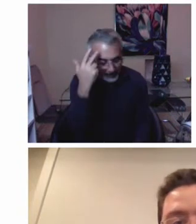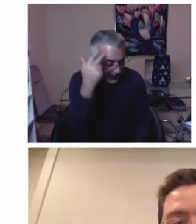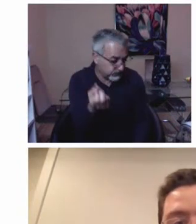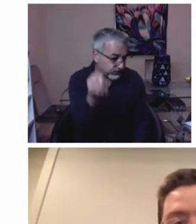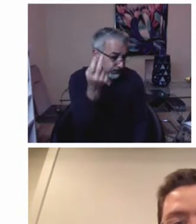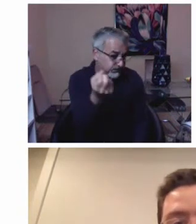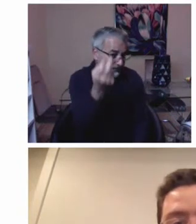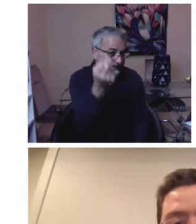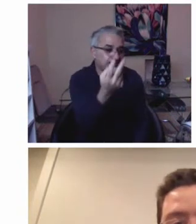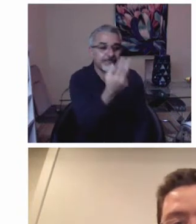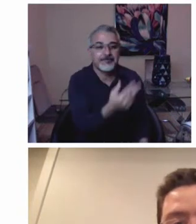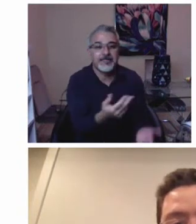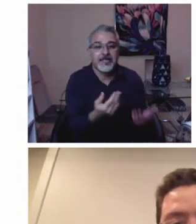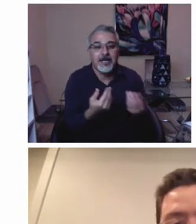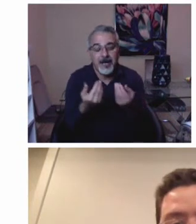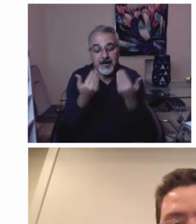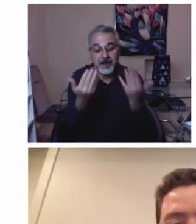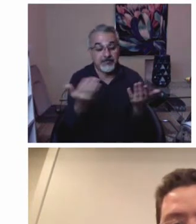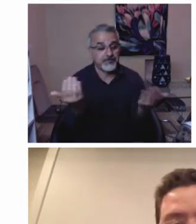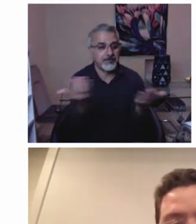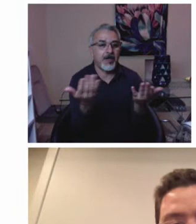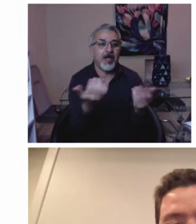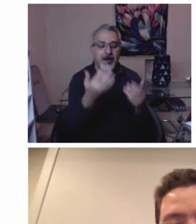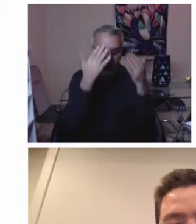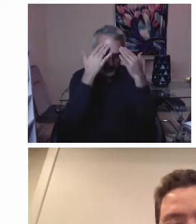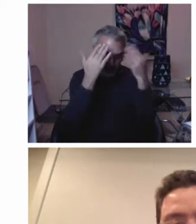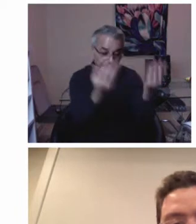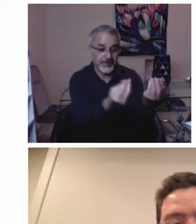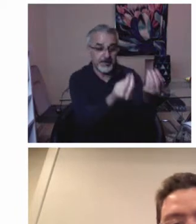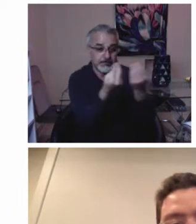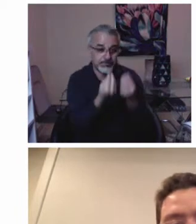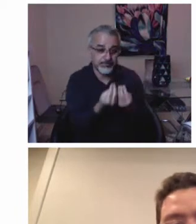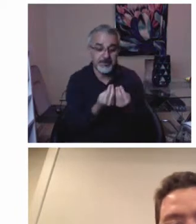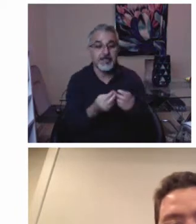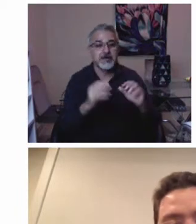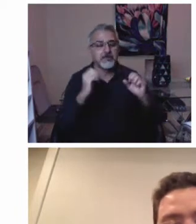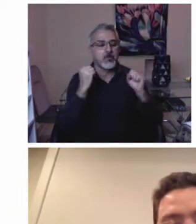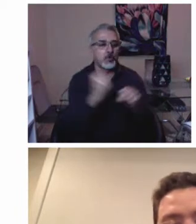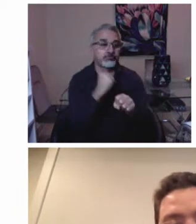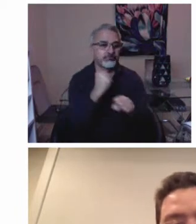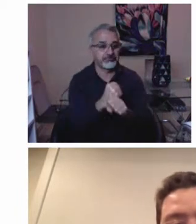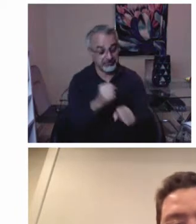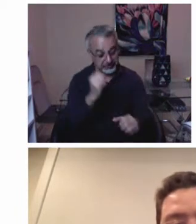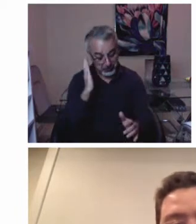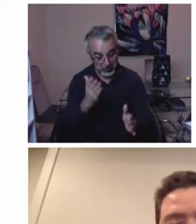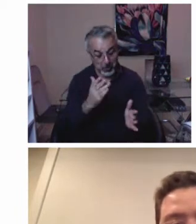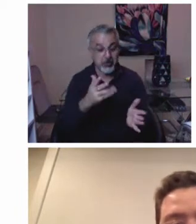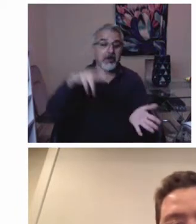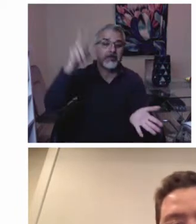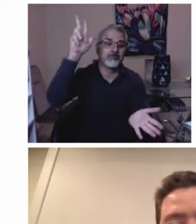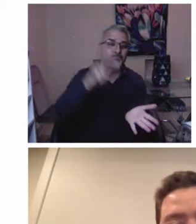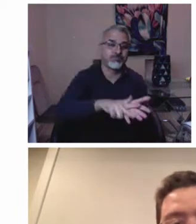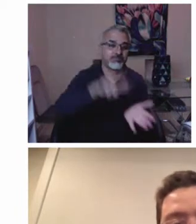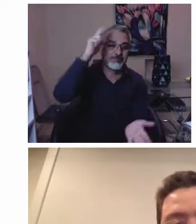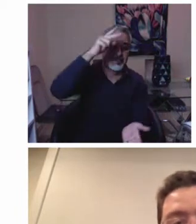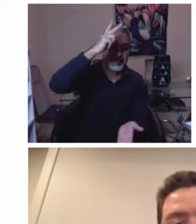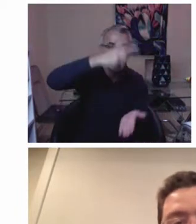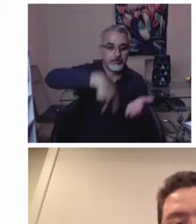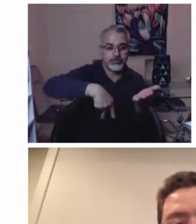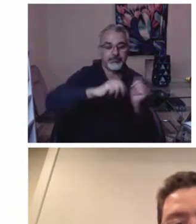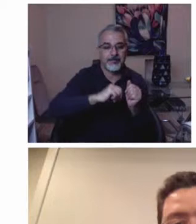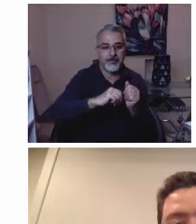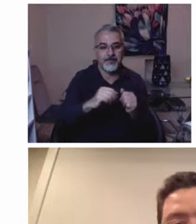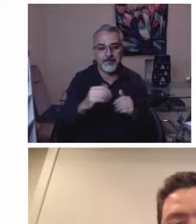take on board as we prepare for the discussion in April. And as we also work on kind of in tracking